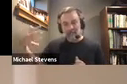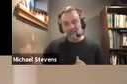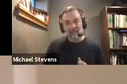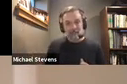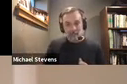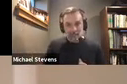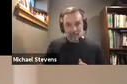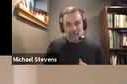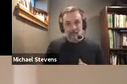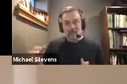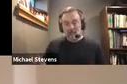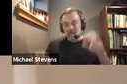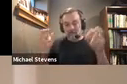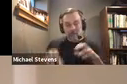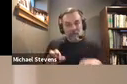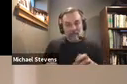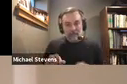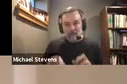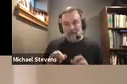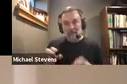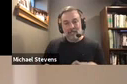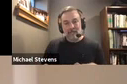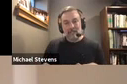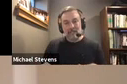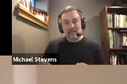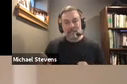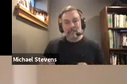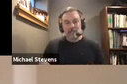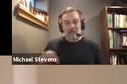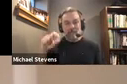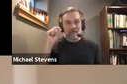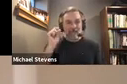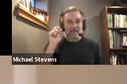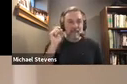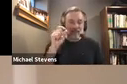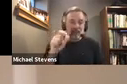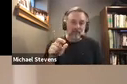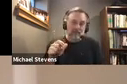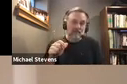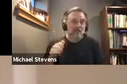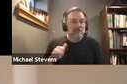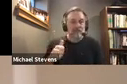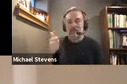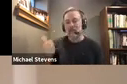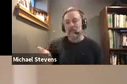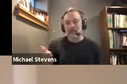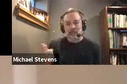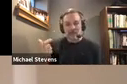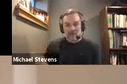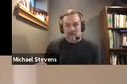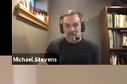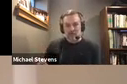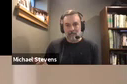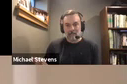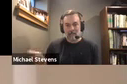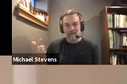outside of the product, when you go in to do the subtitling, you're able to have a checker similar to a grammar check